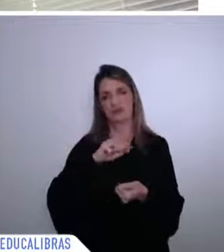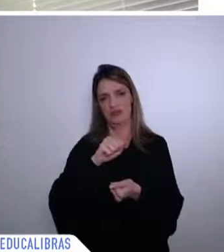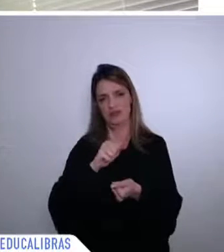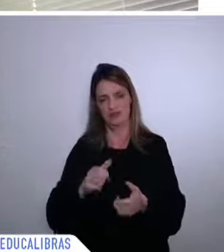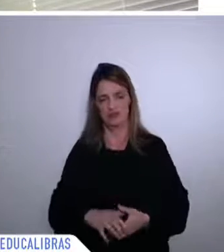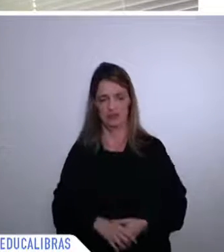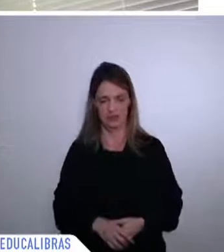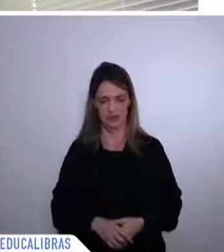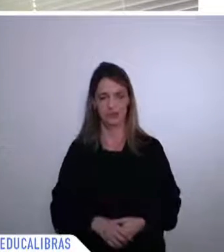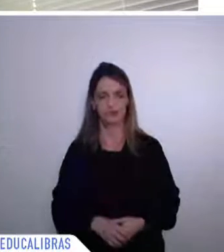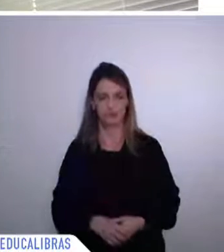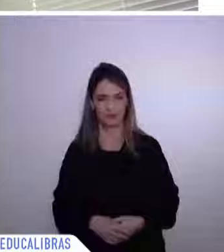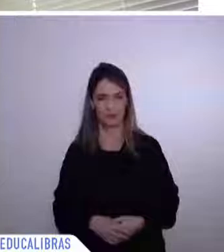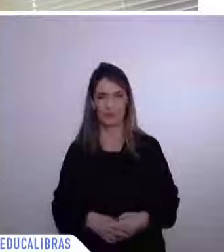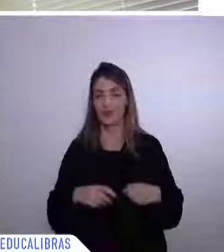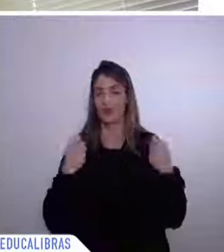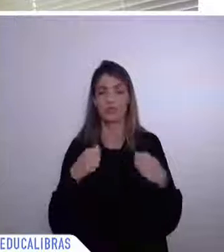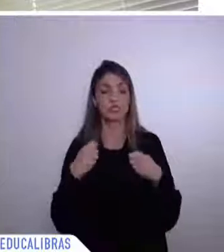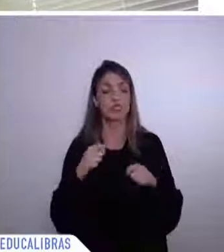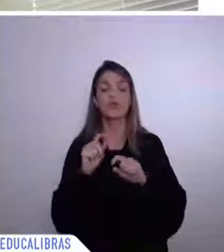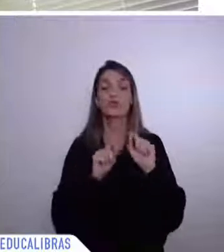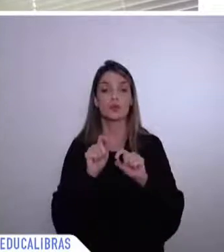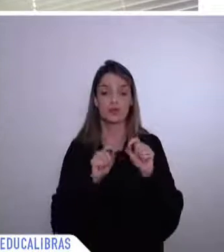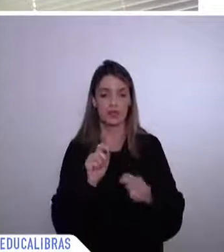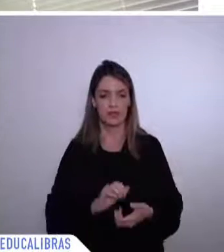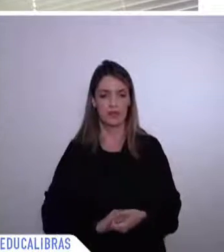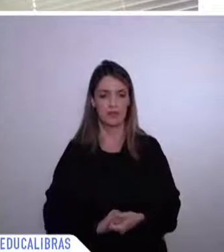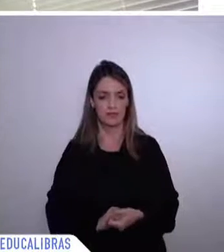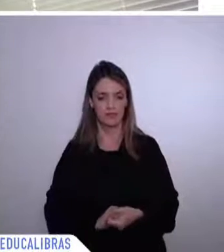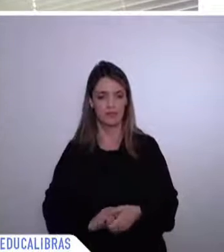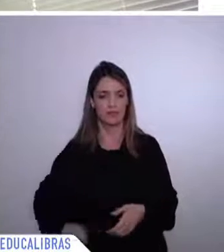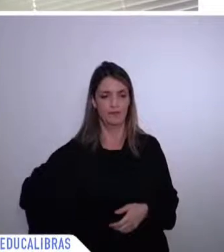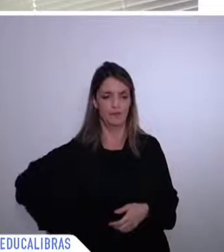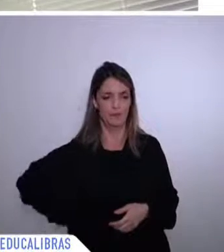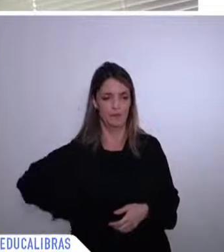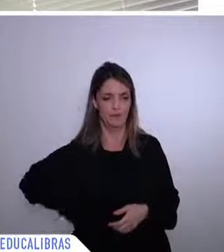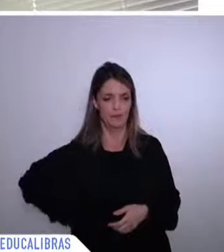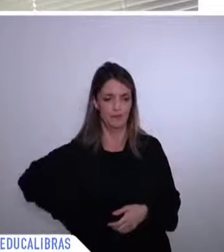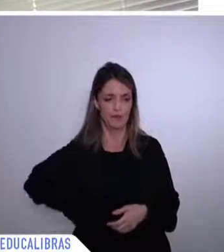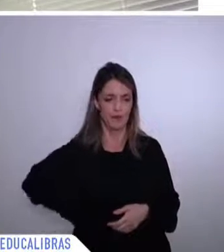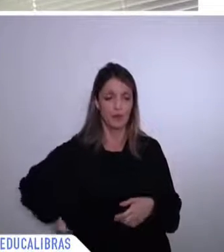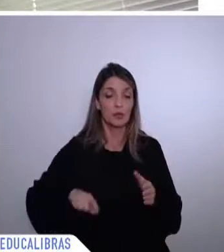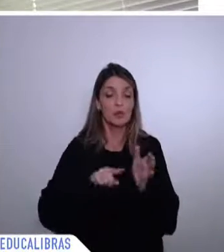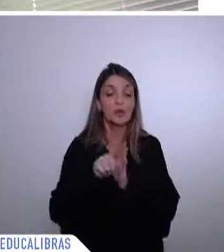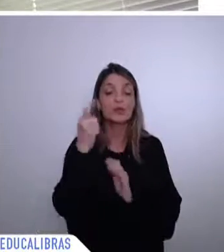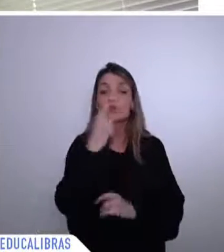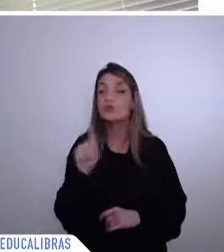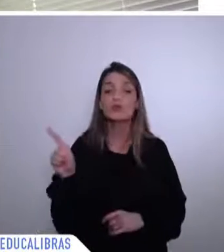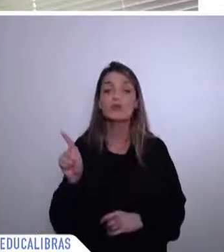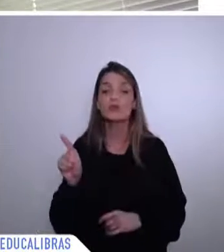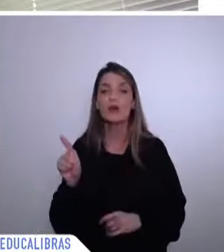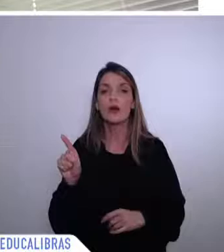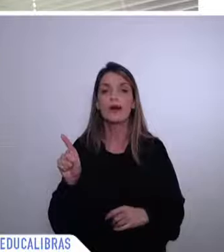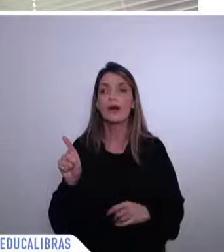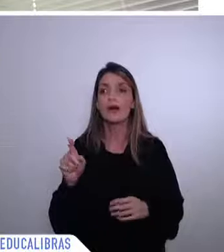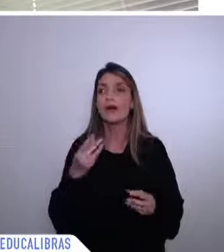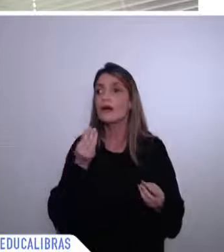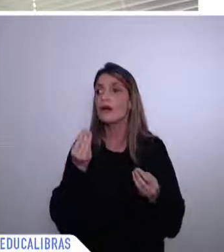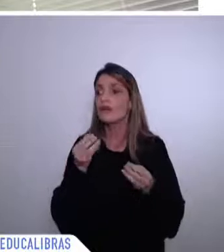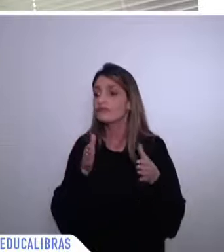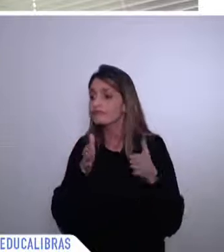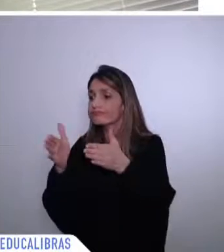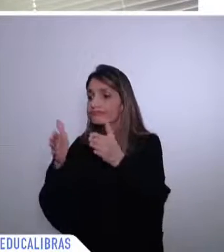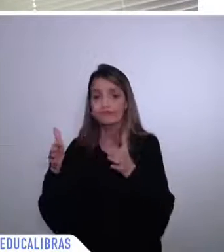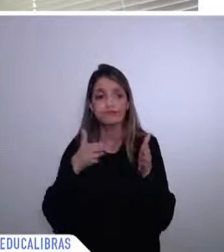sustainable development. So, what we need to do in order to answer your question is,